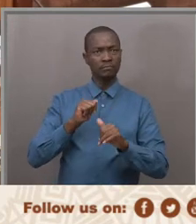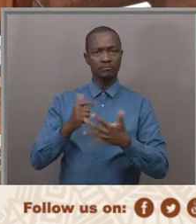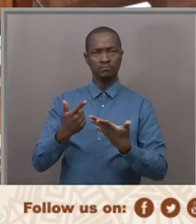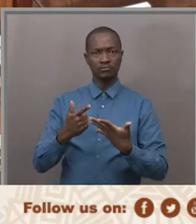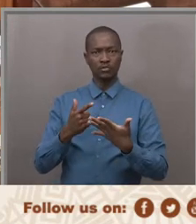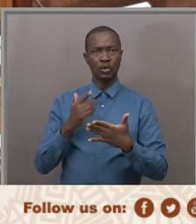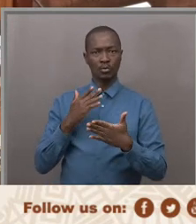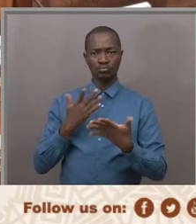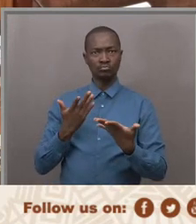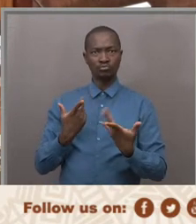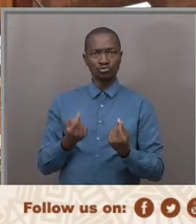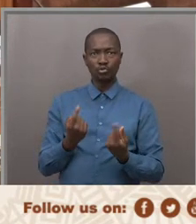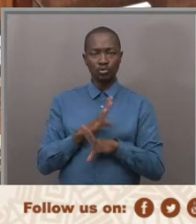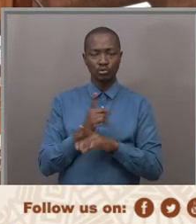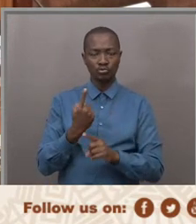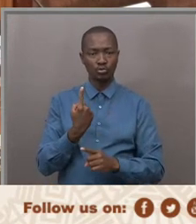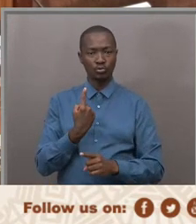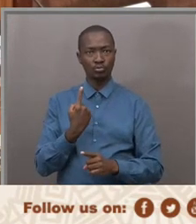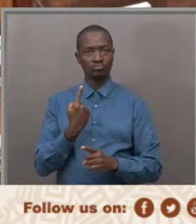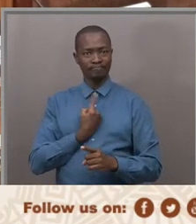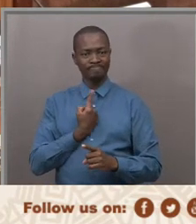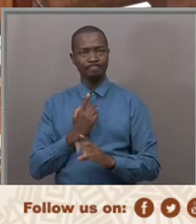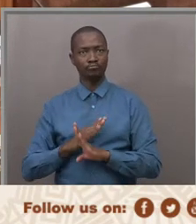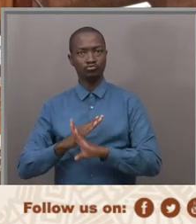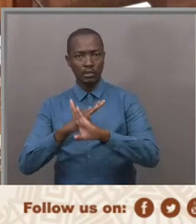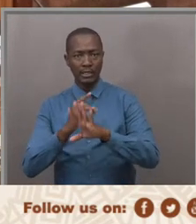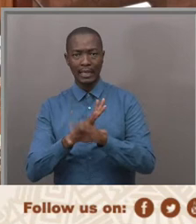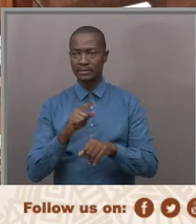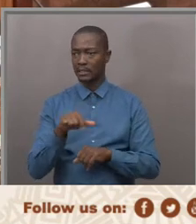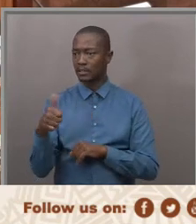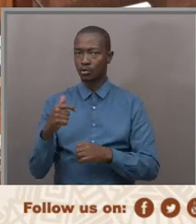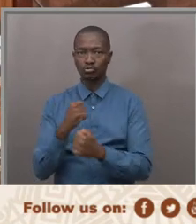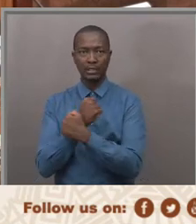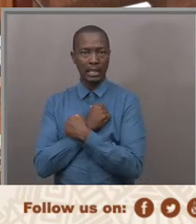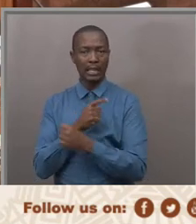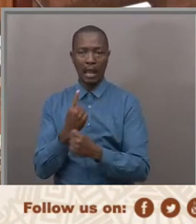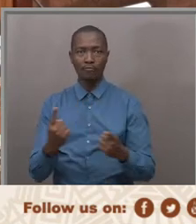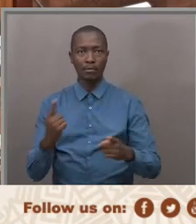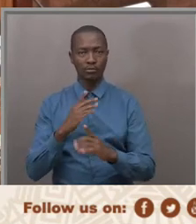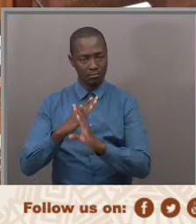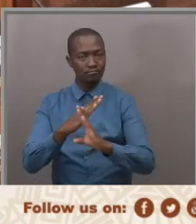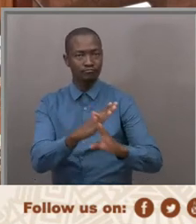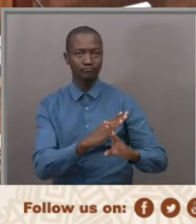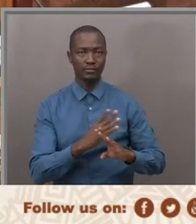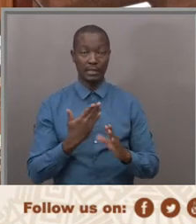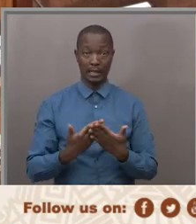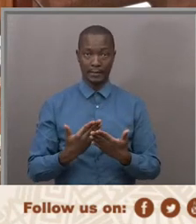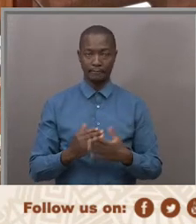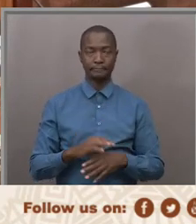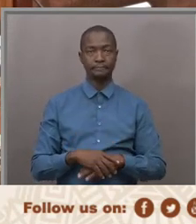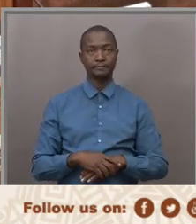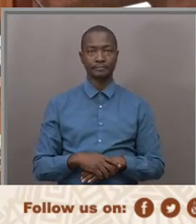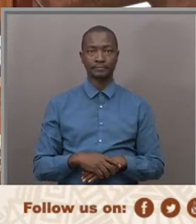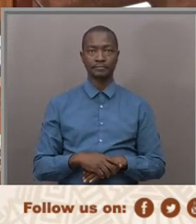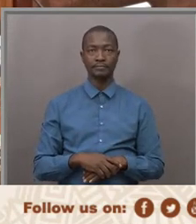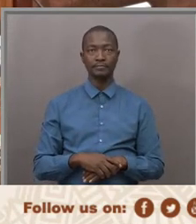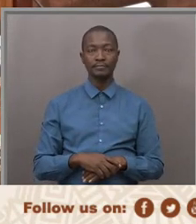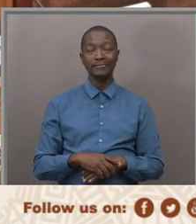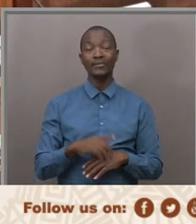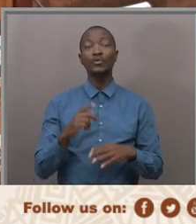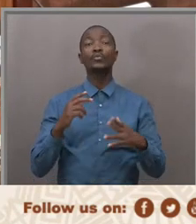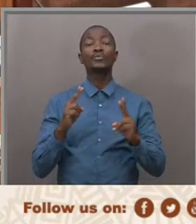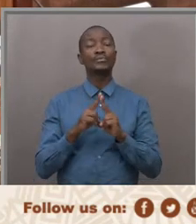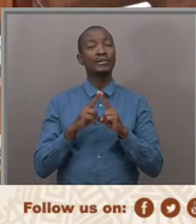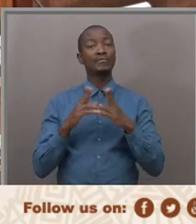to protect themselves and those of their loved ones. We are grateful to members of the